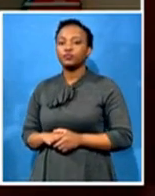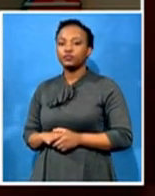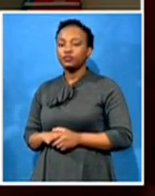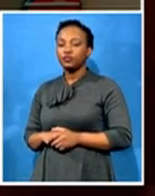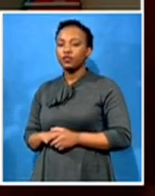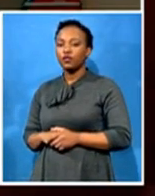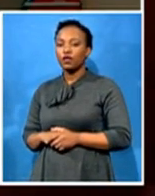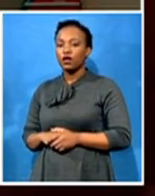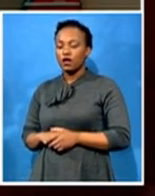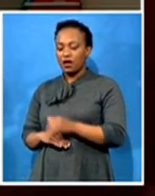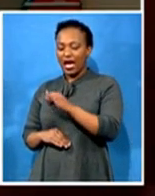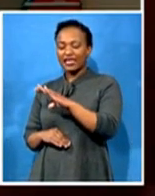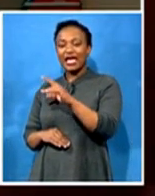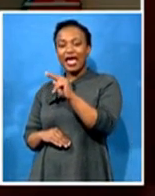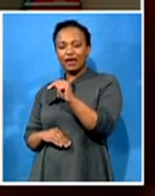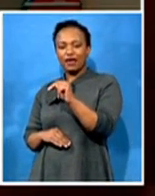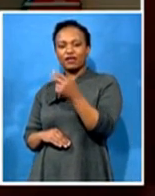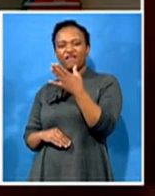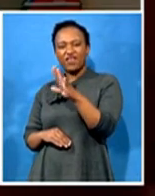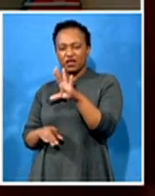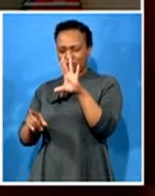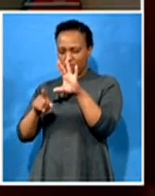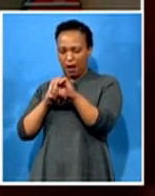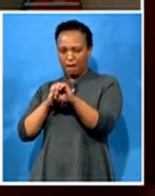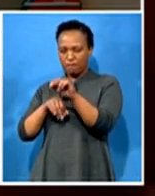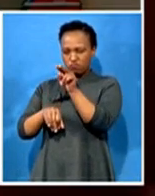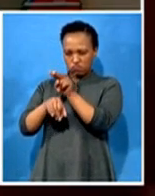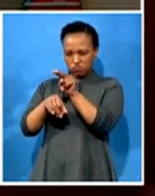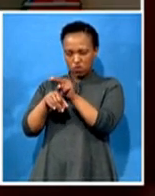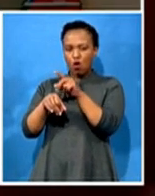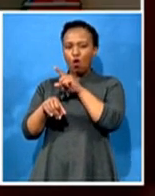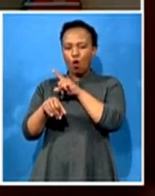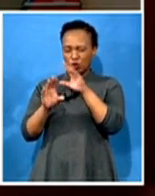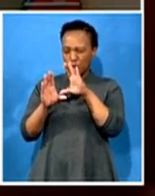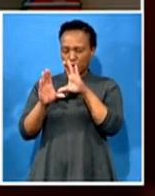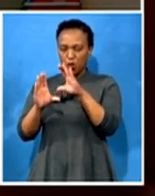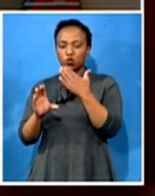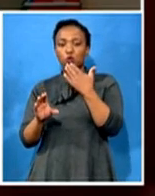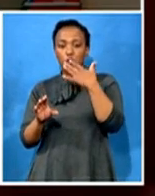that pushes you to force government's hand in prioritizing healthcare workers?